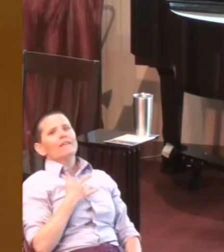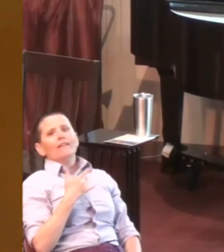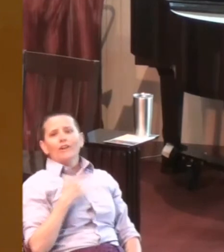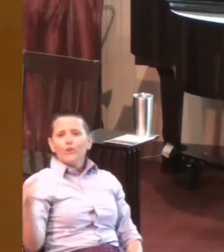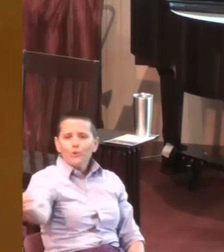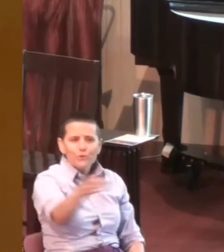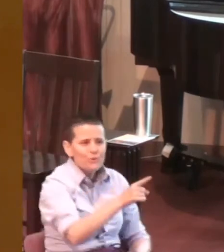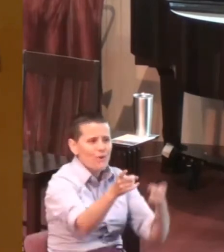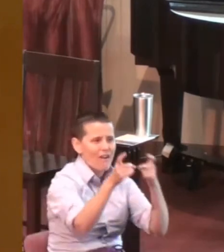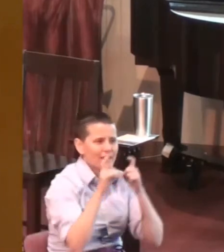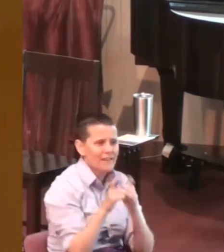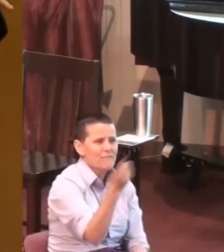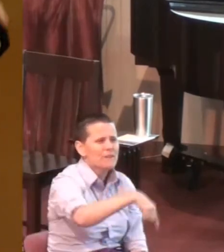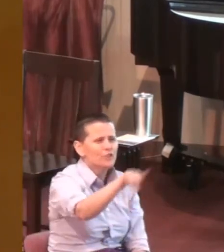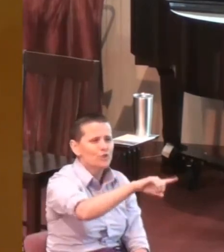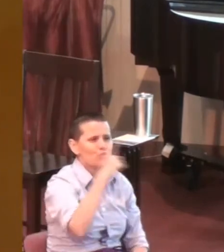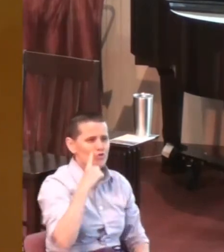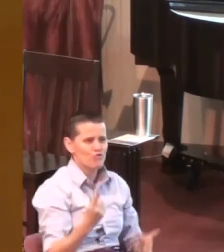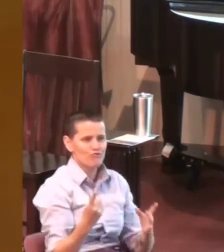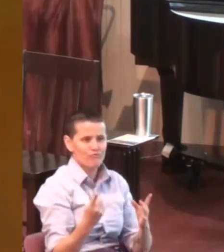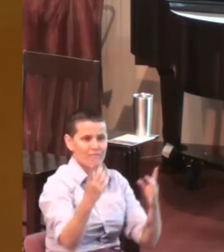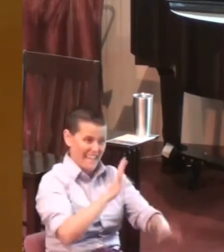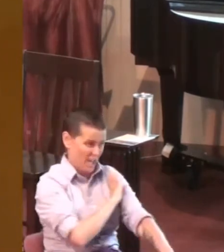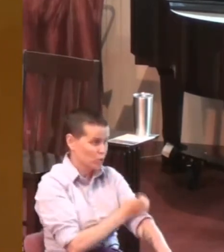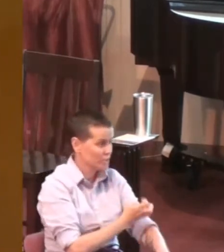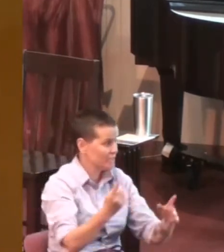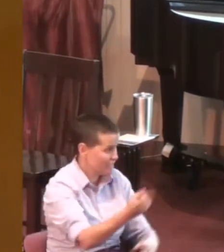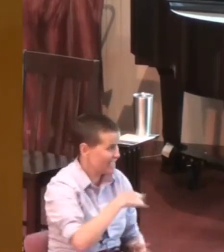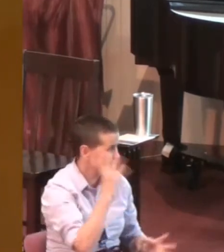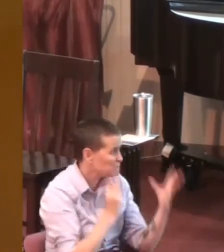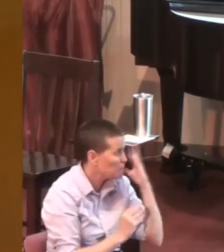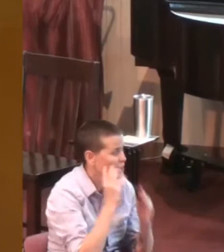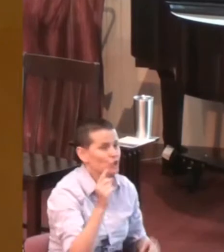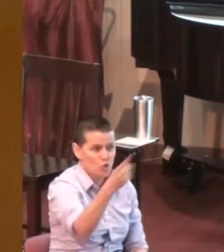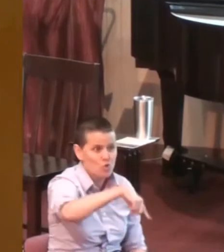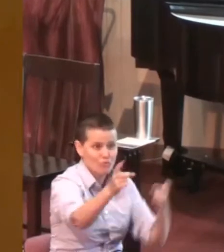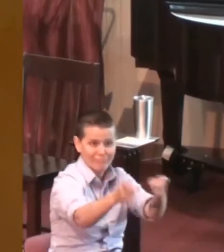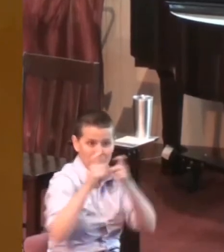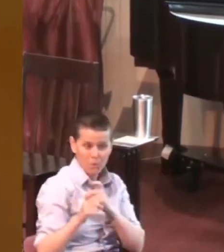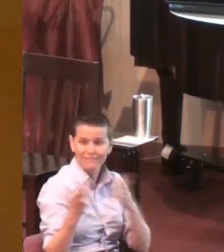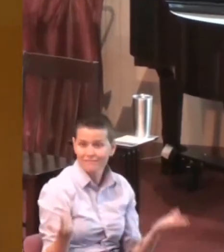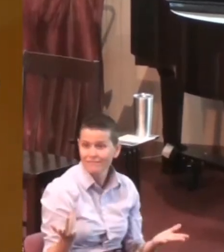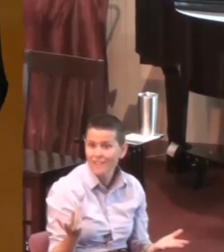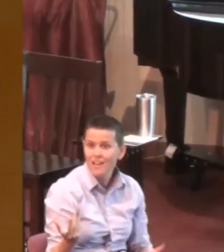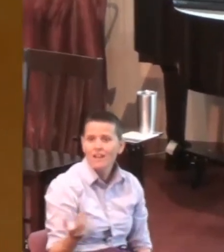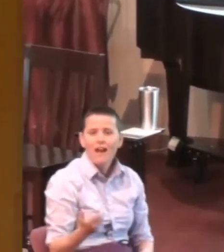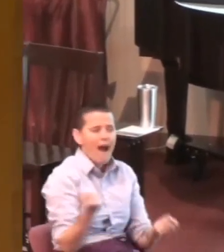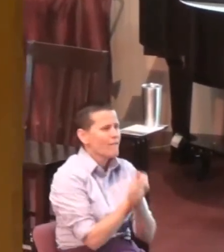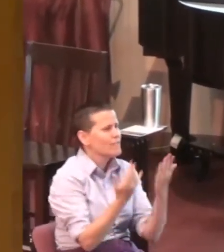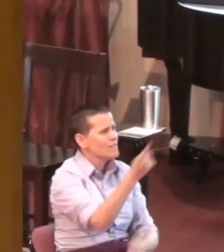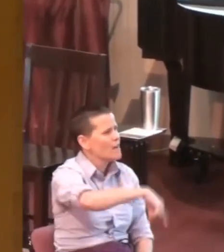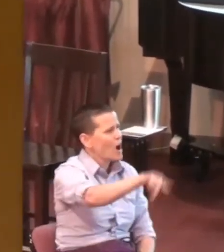are, because you all bring this experience. You know that? That which, what everybody needs and craves